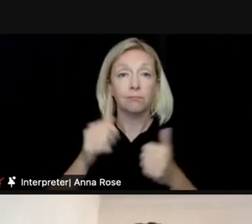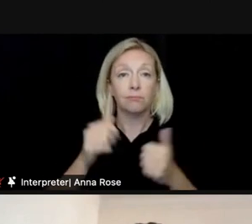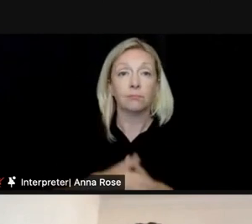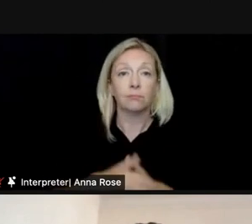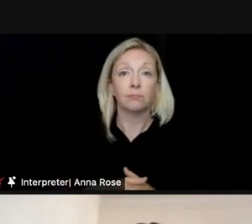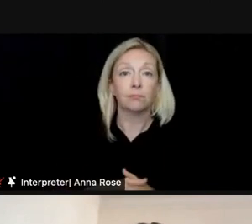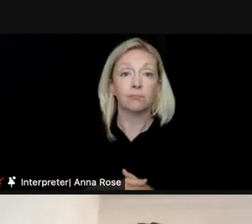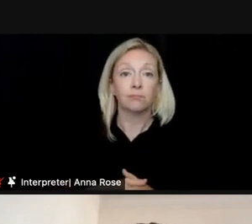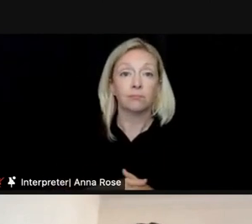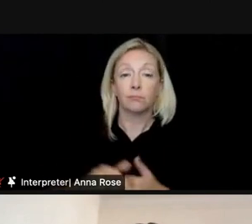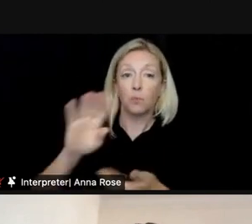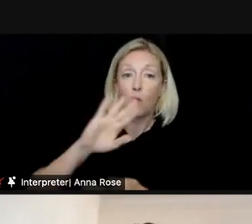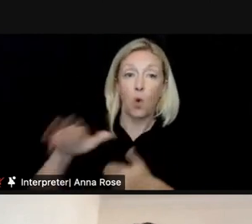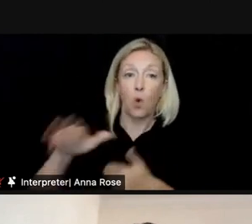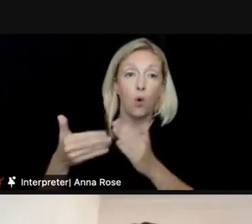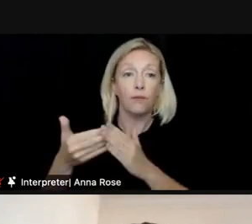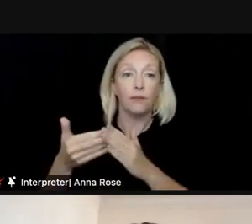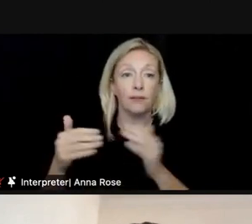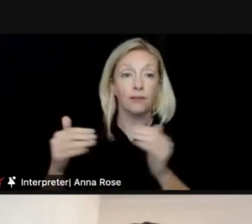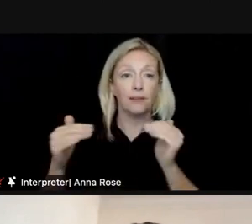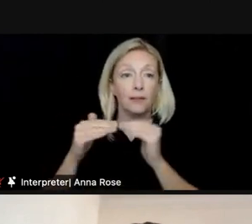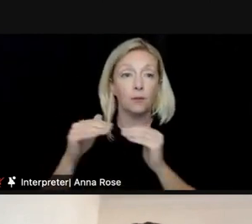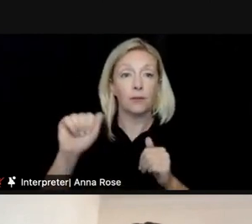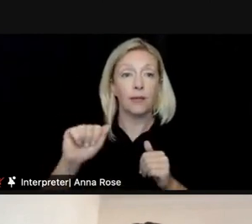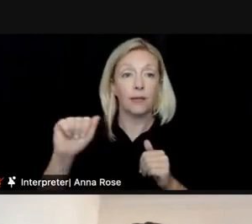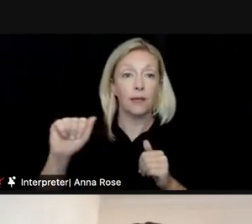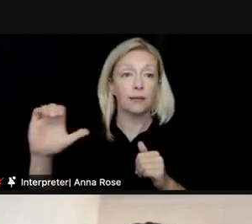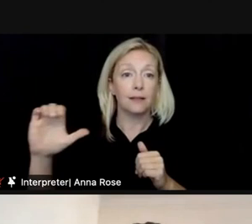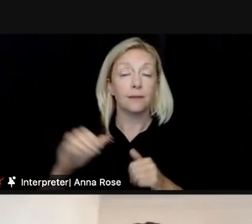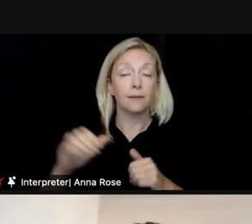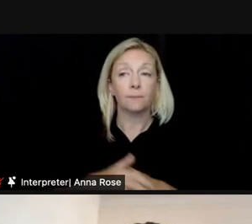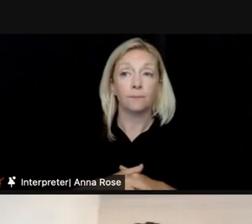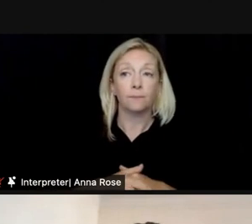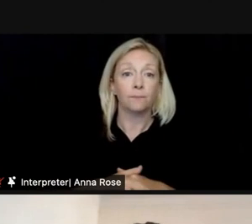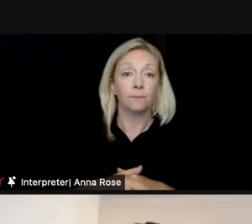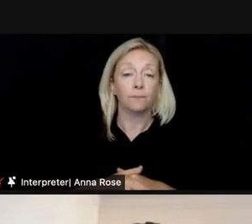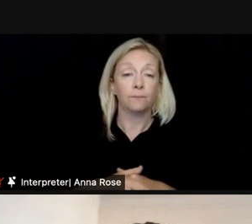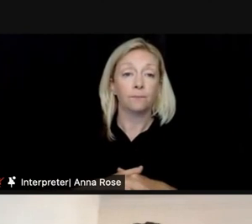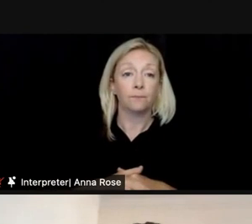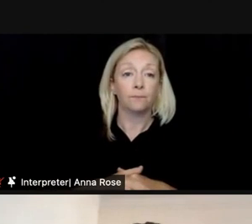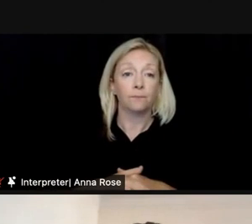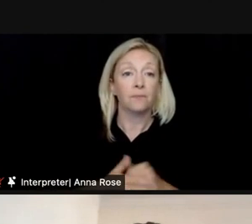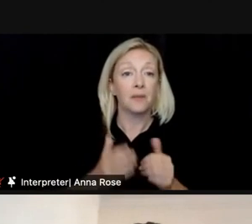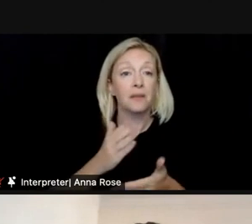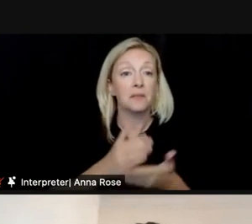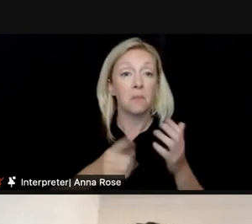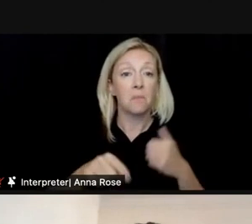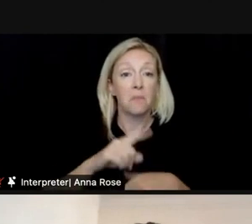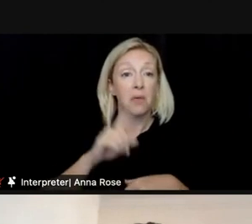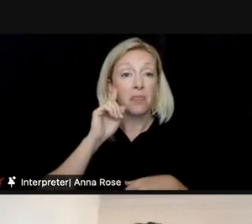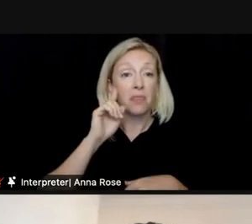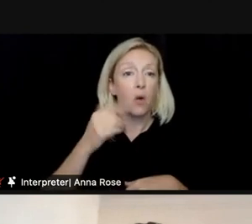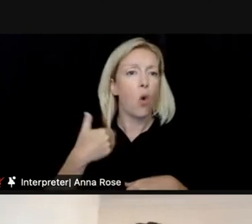this, AAC does not just talking about maybe say like a speech generating